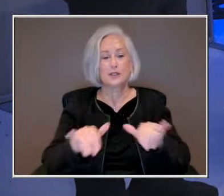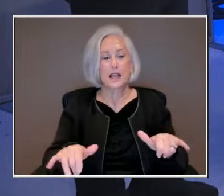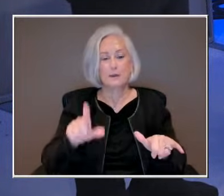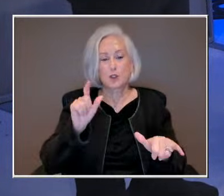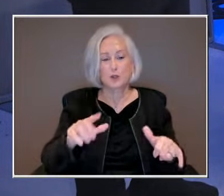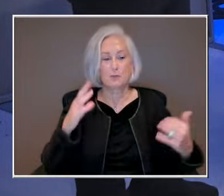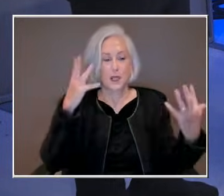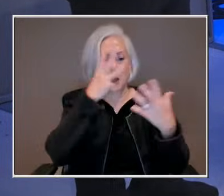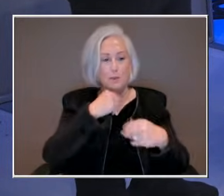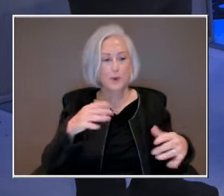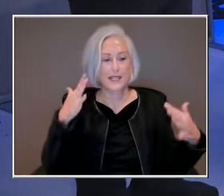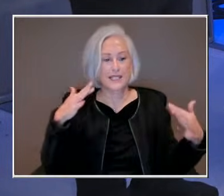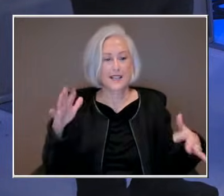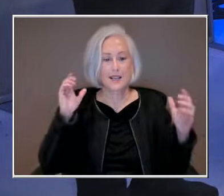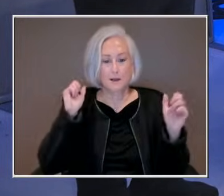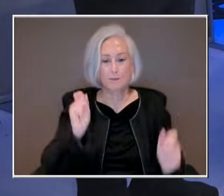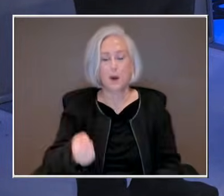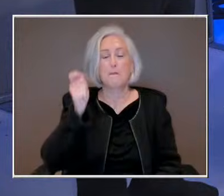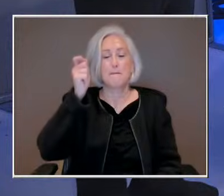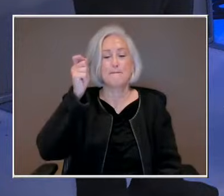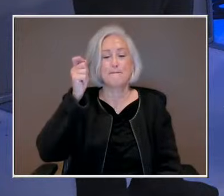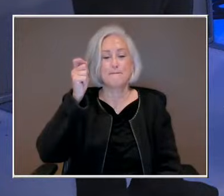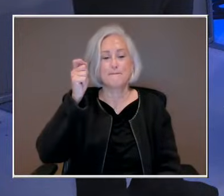Okay, on just- 1, 2, 3.